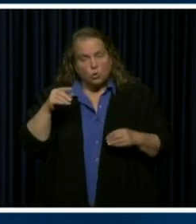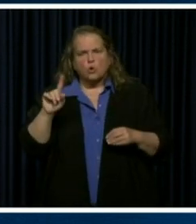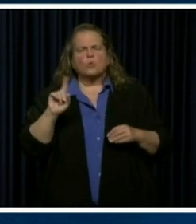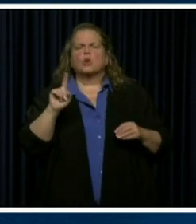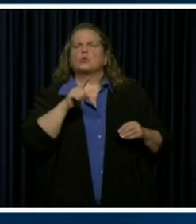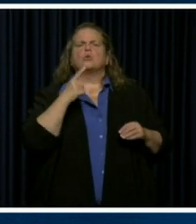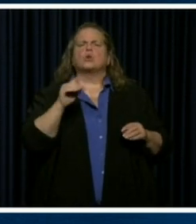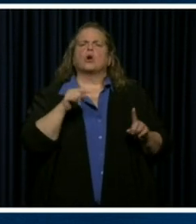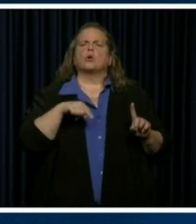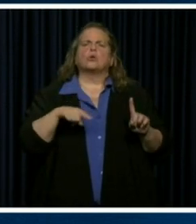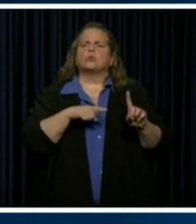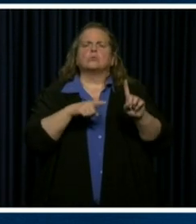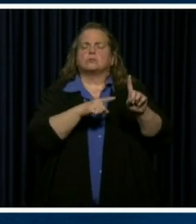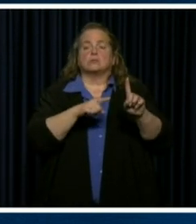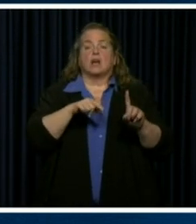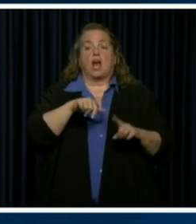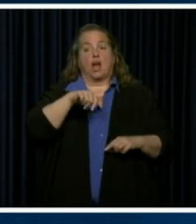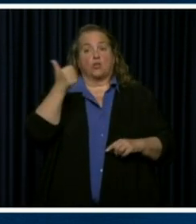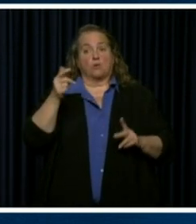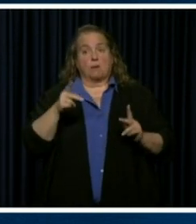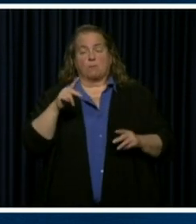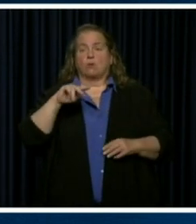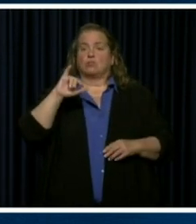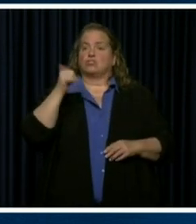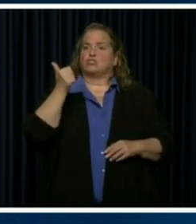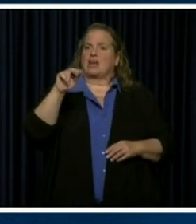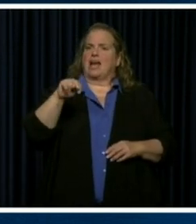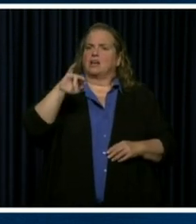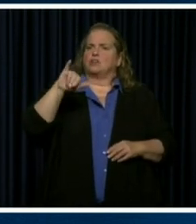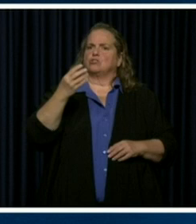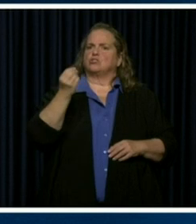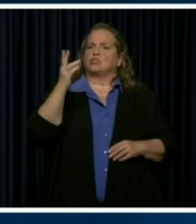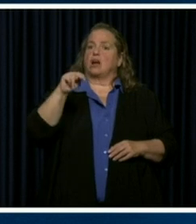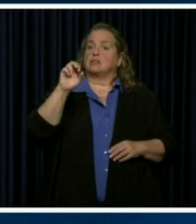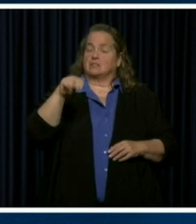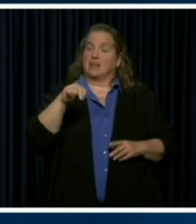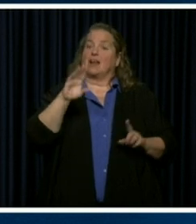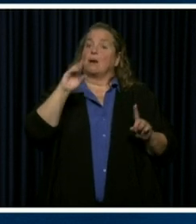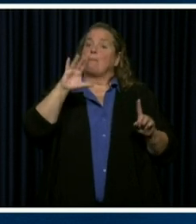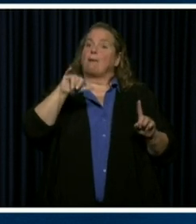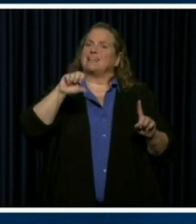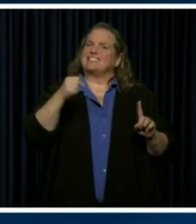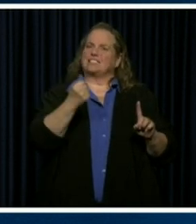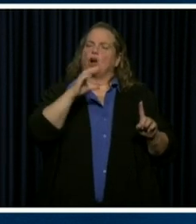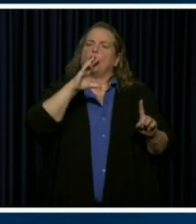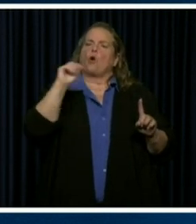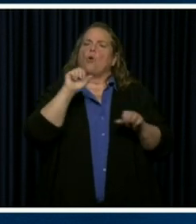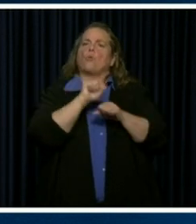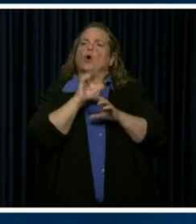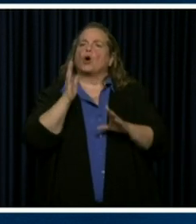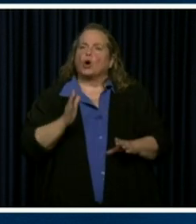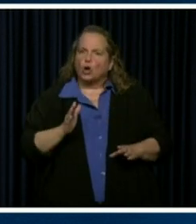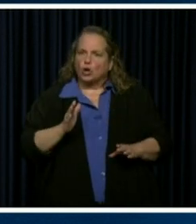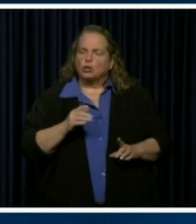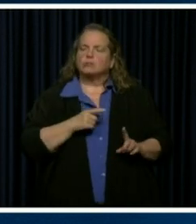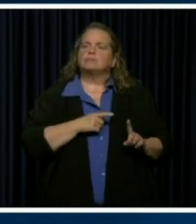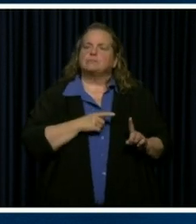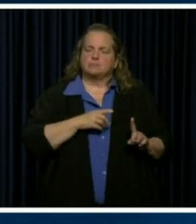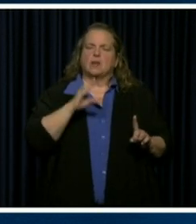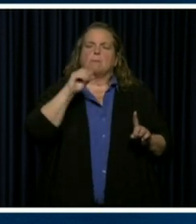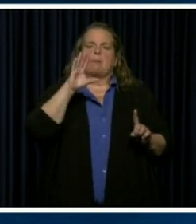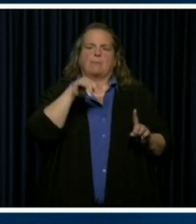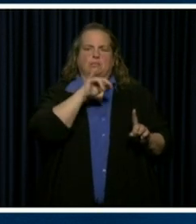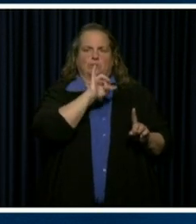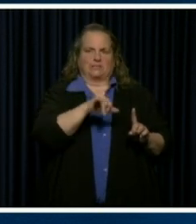those people is Jan Johnson, who is Bobby's coworker. Once the call is complete, Bobby is directed to isolate since he